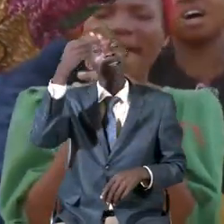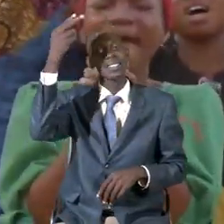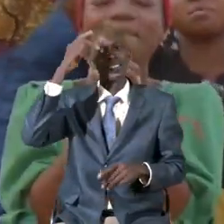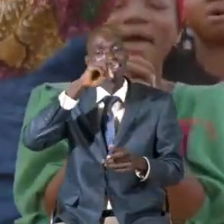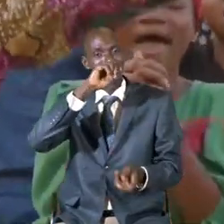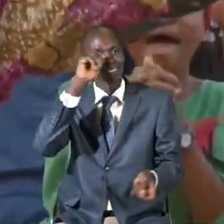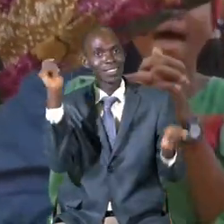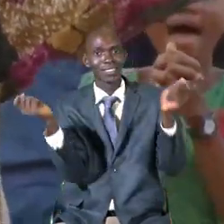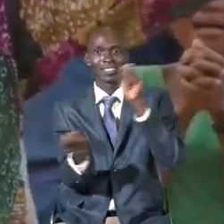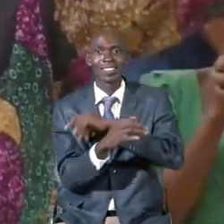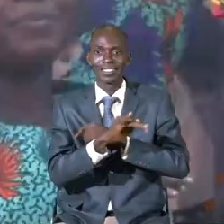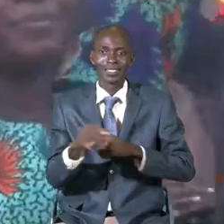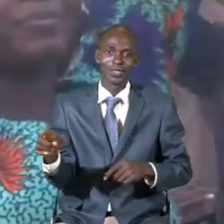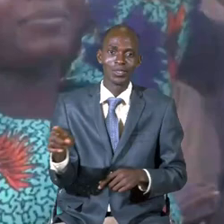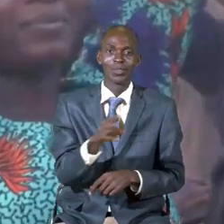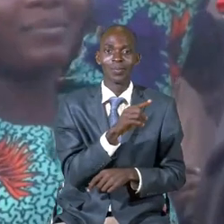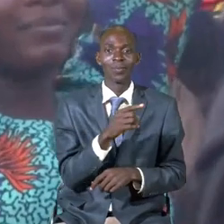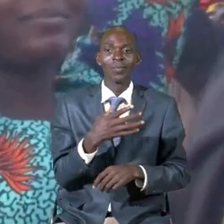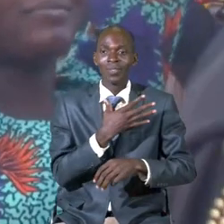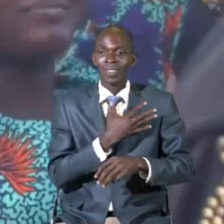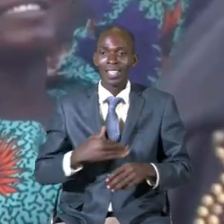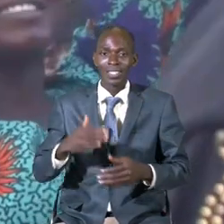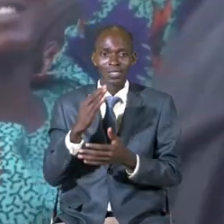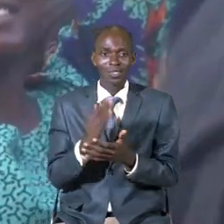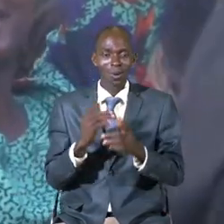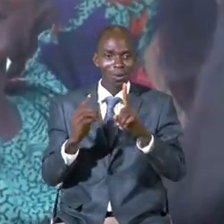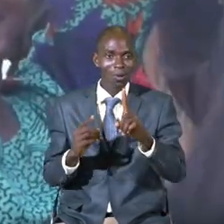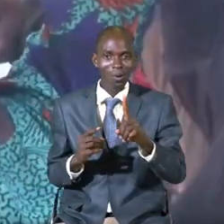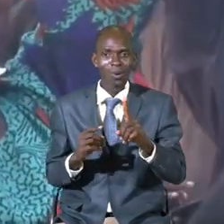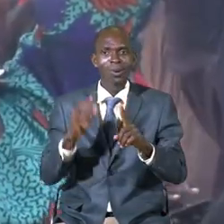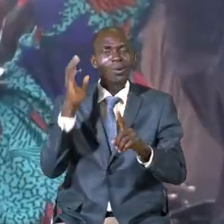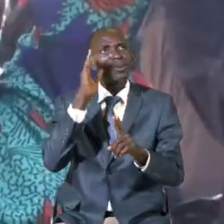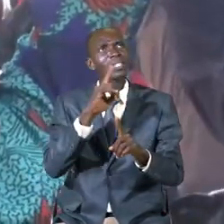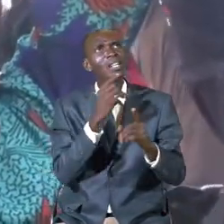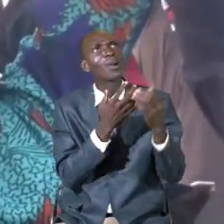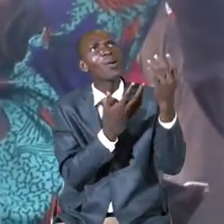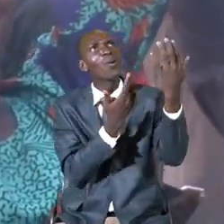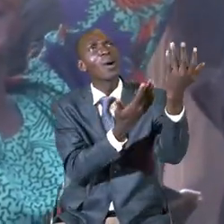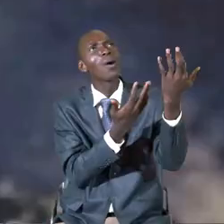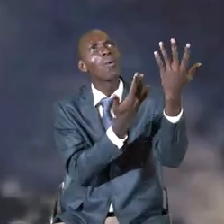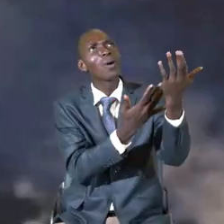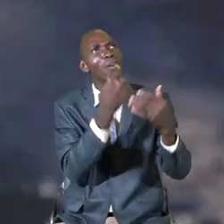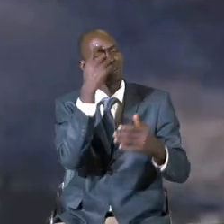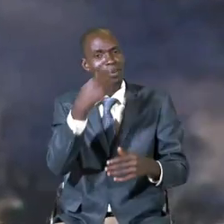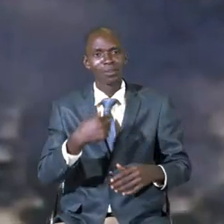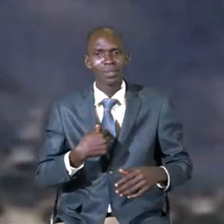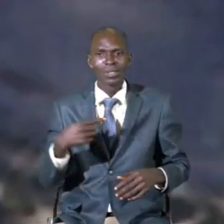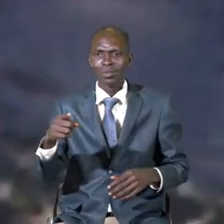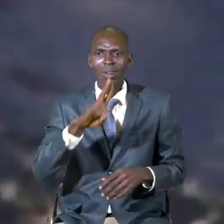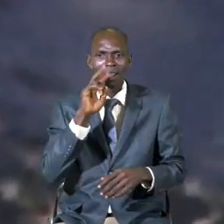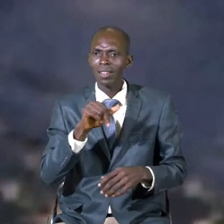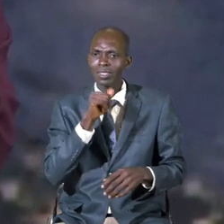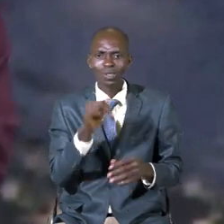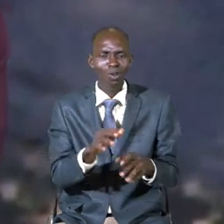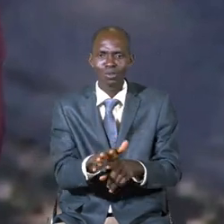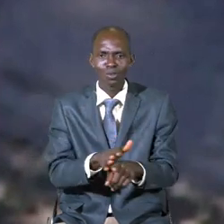you and somebody on the ground said wait wait wait for me i see you're not waiting you're going